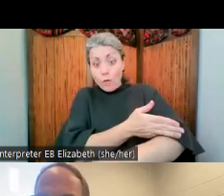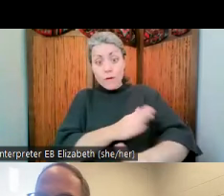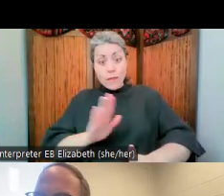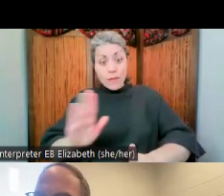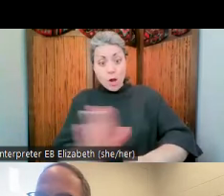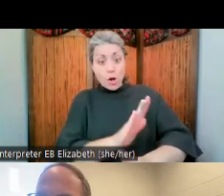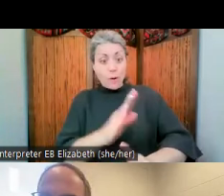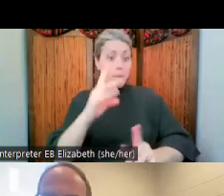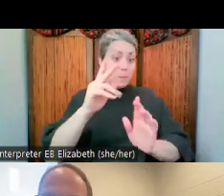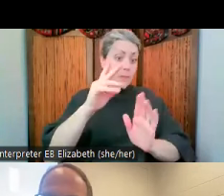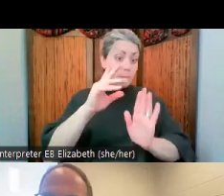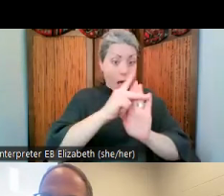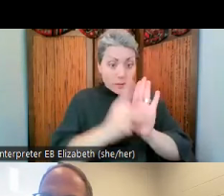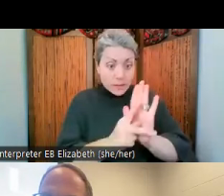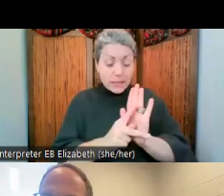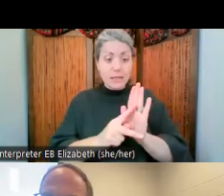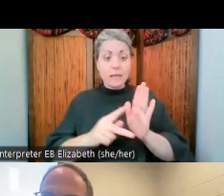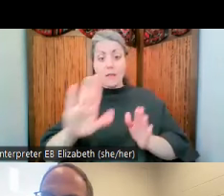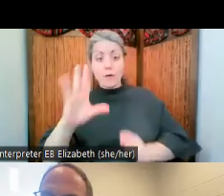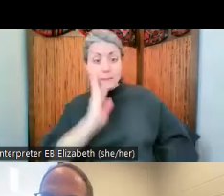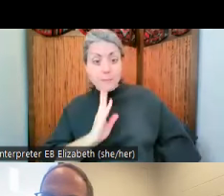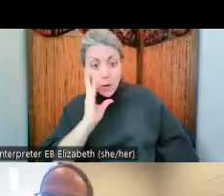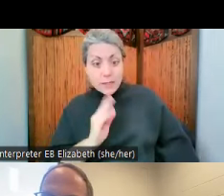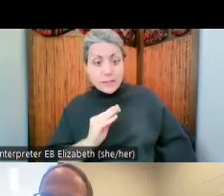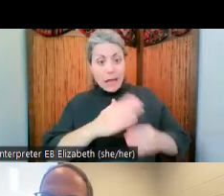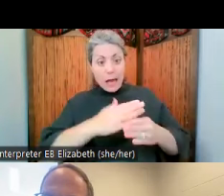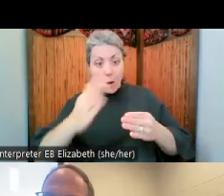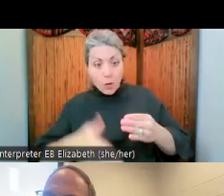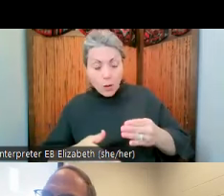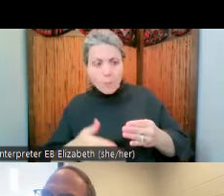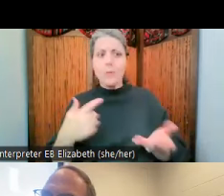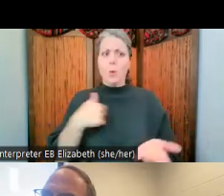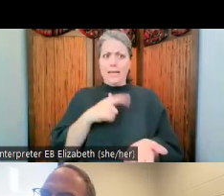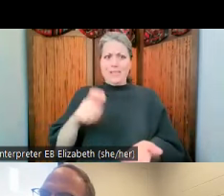policy and improve outcomes, we need to know what the most effective